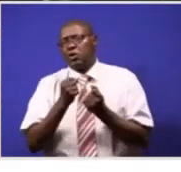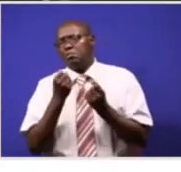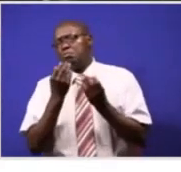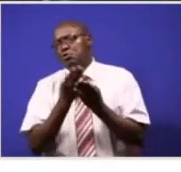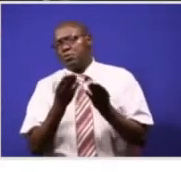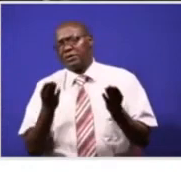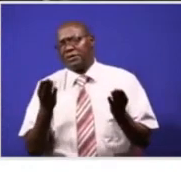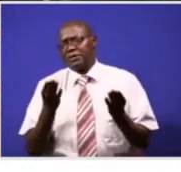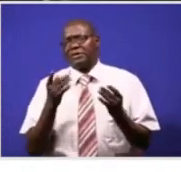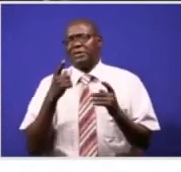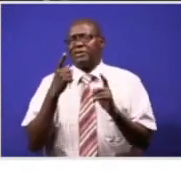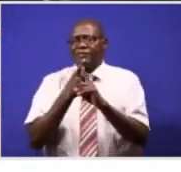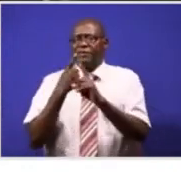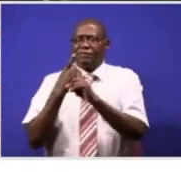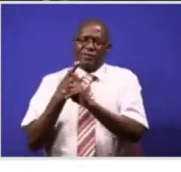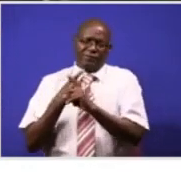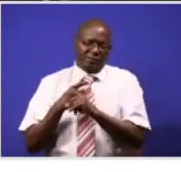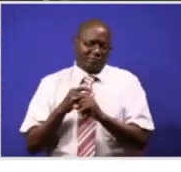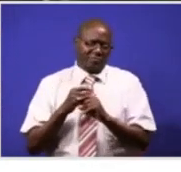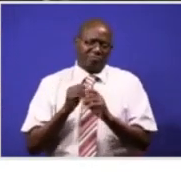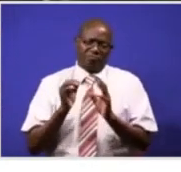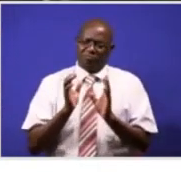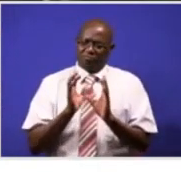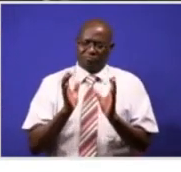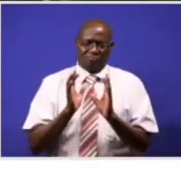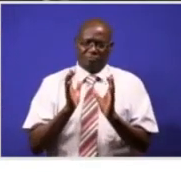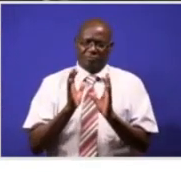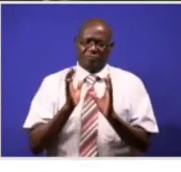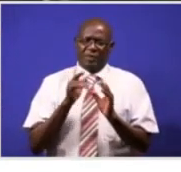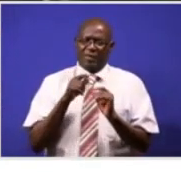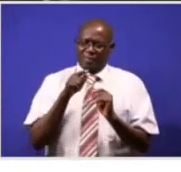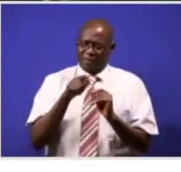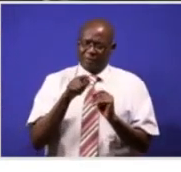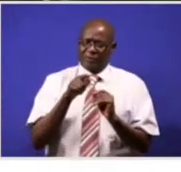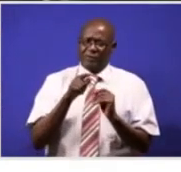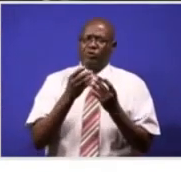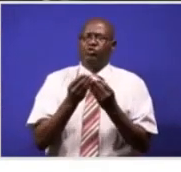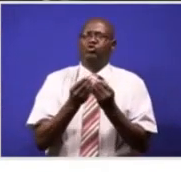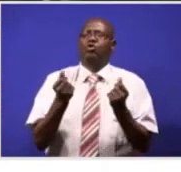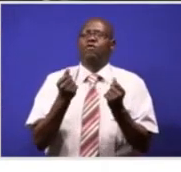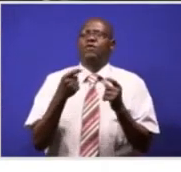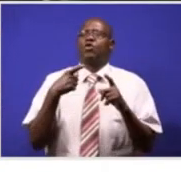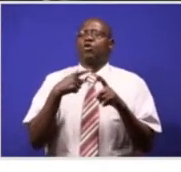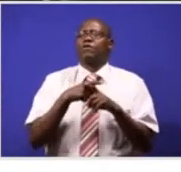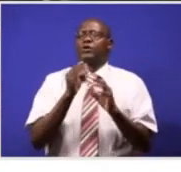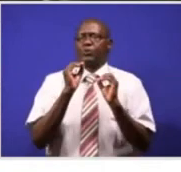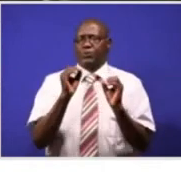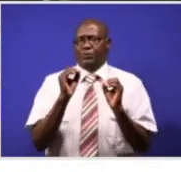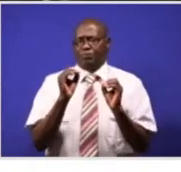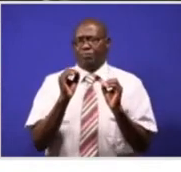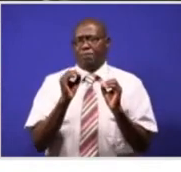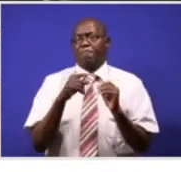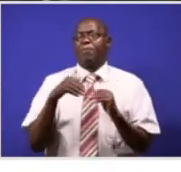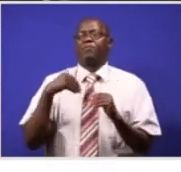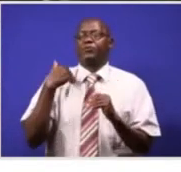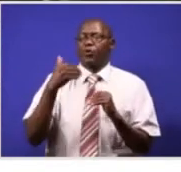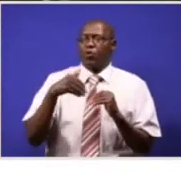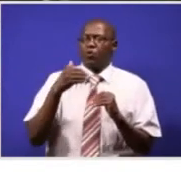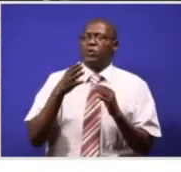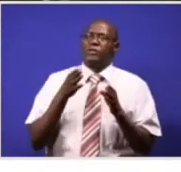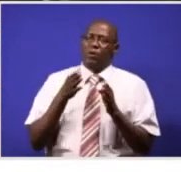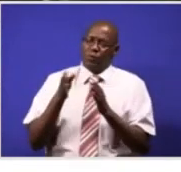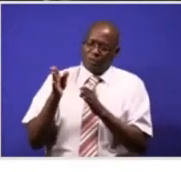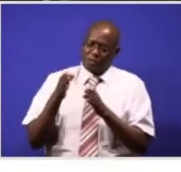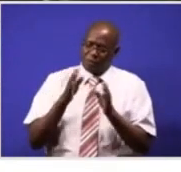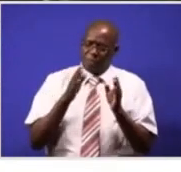property, and so on and so forth. That in itself will not resolve the conflict. There's always a way in